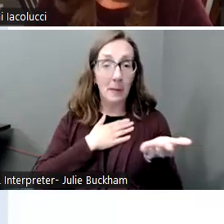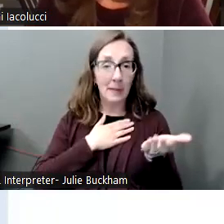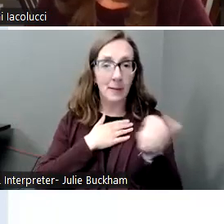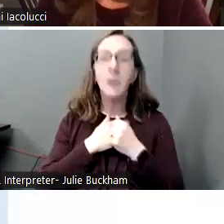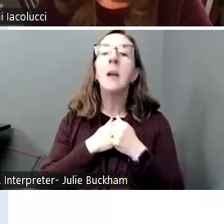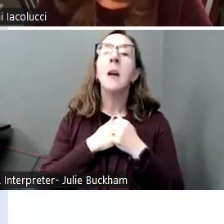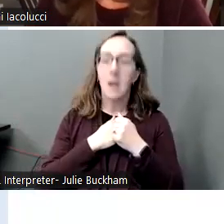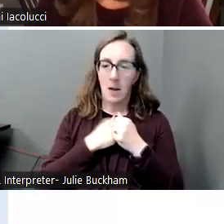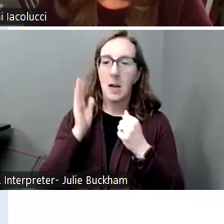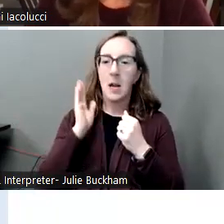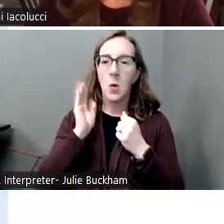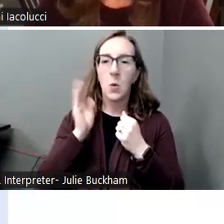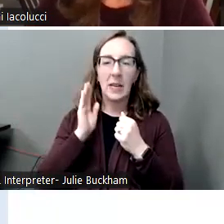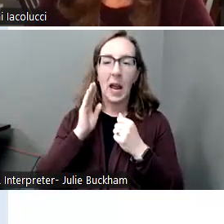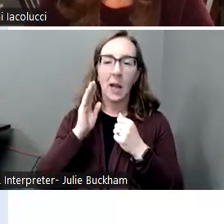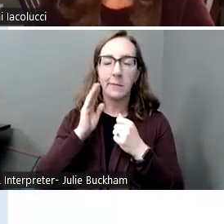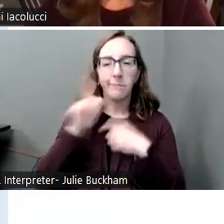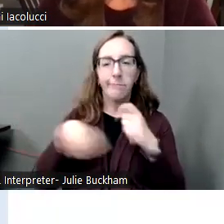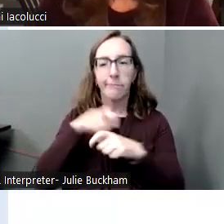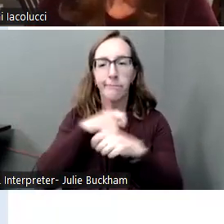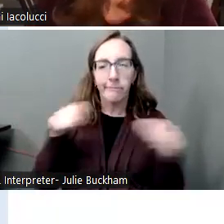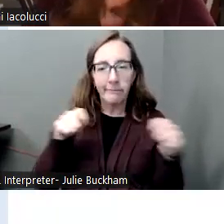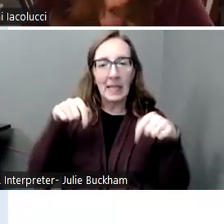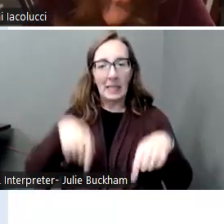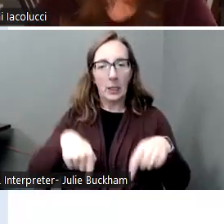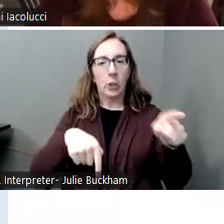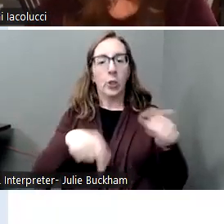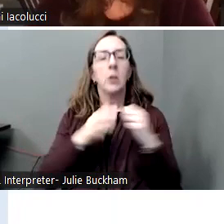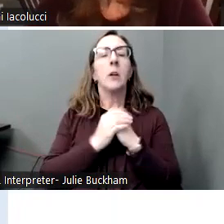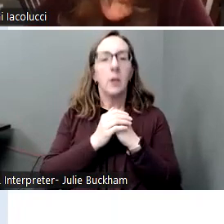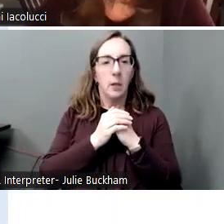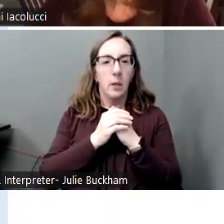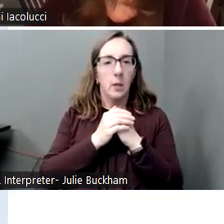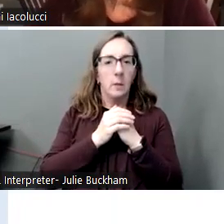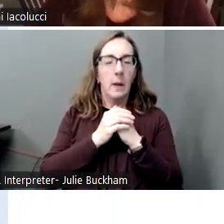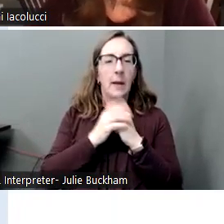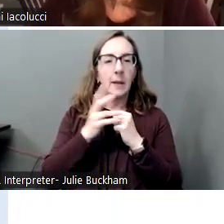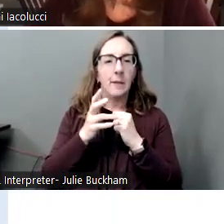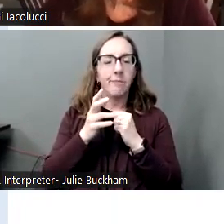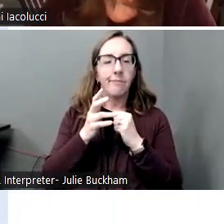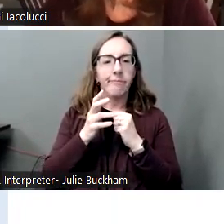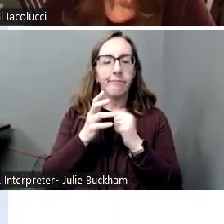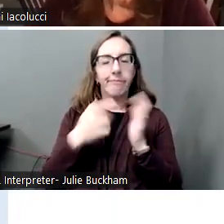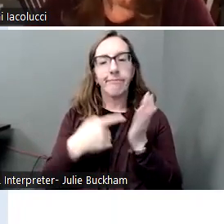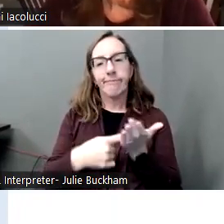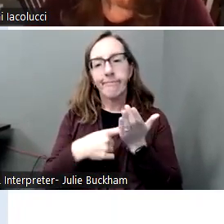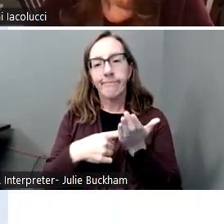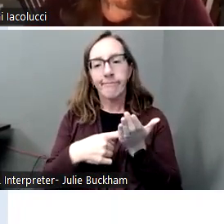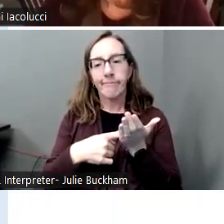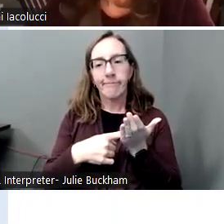wrap up here by just walking through the ways that